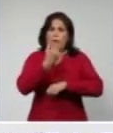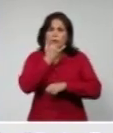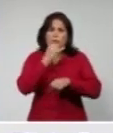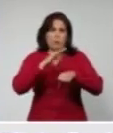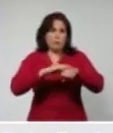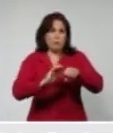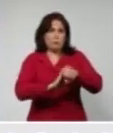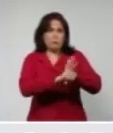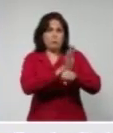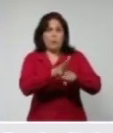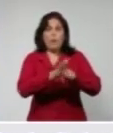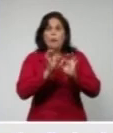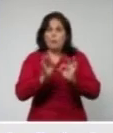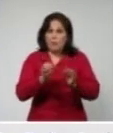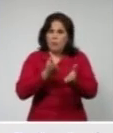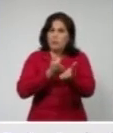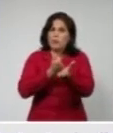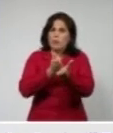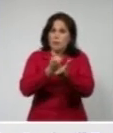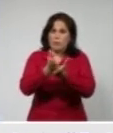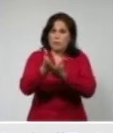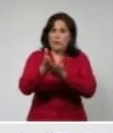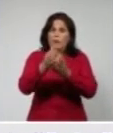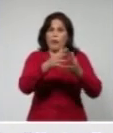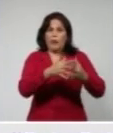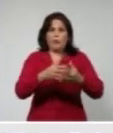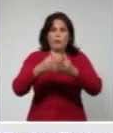hardest hit by the pandemic, with